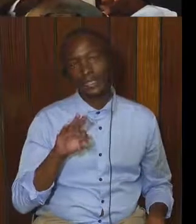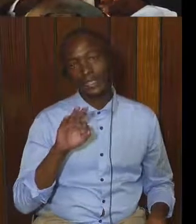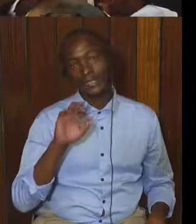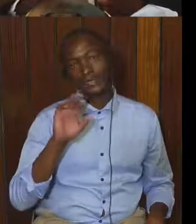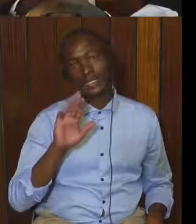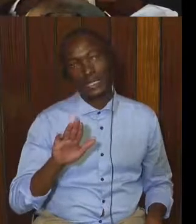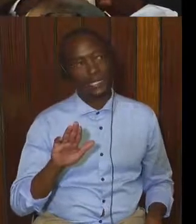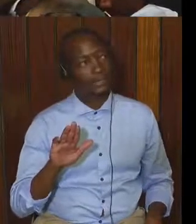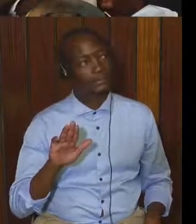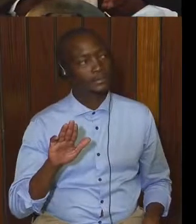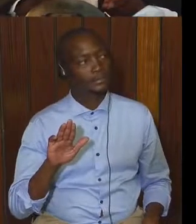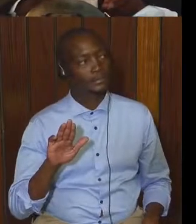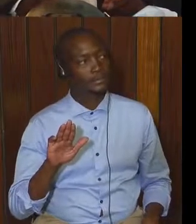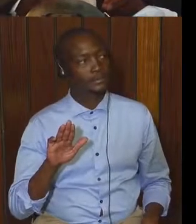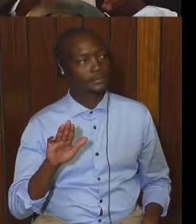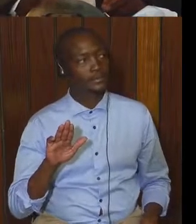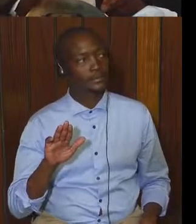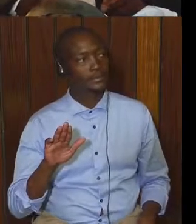P39,